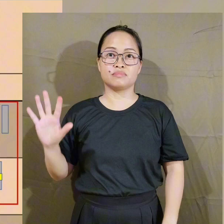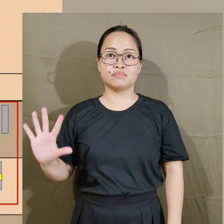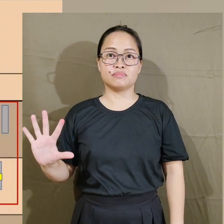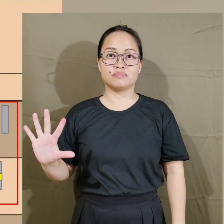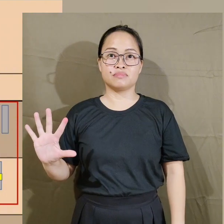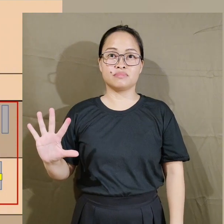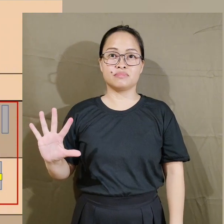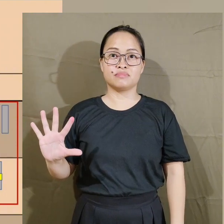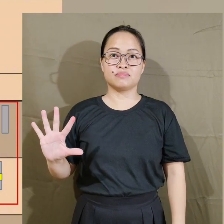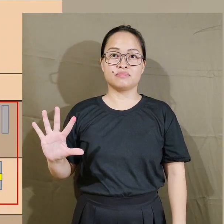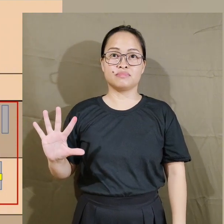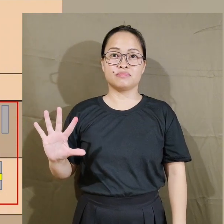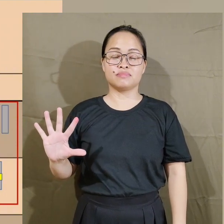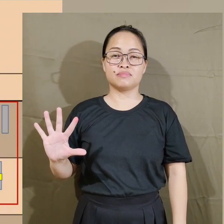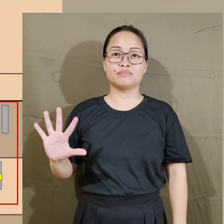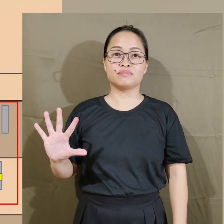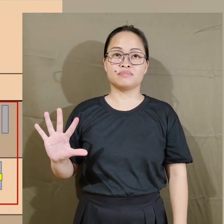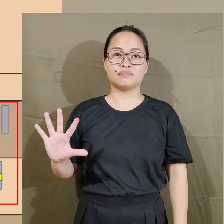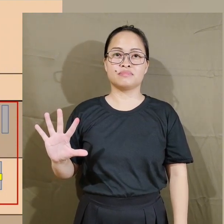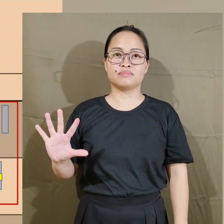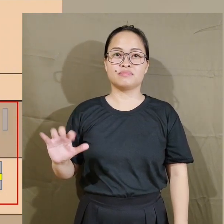5,